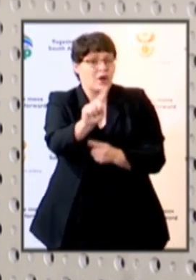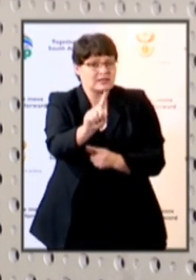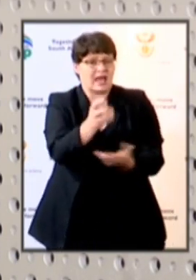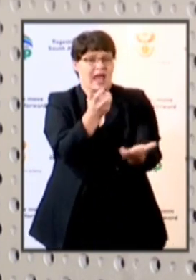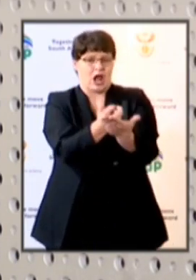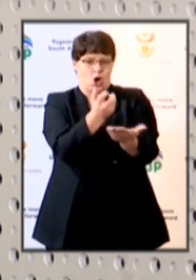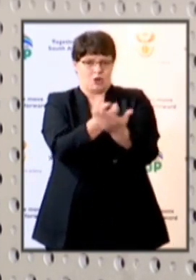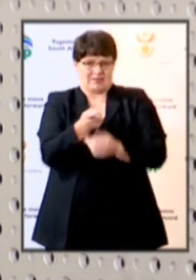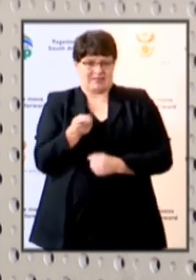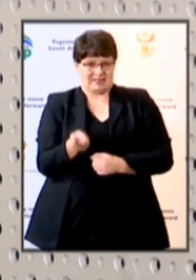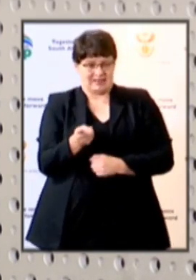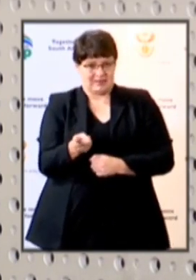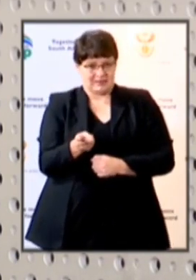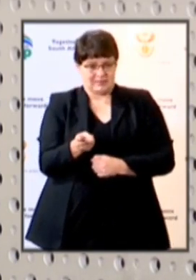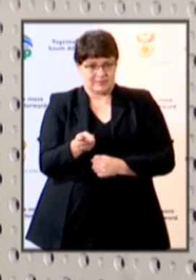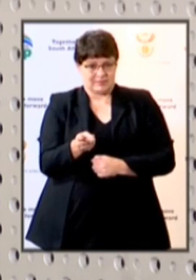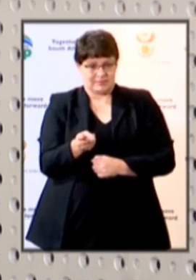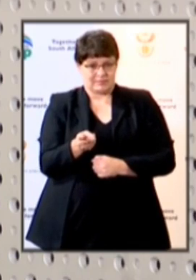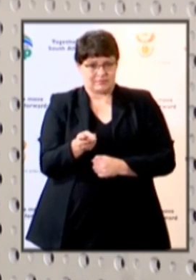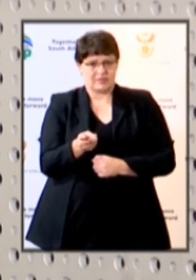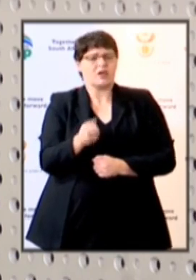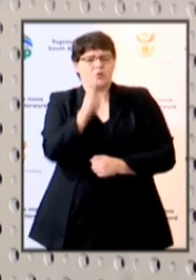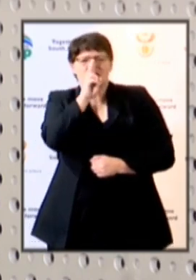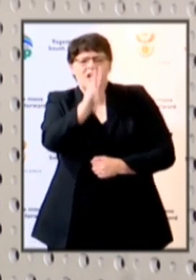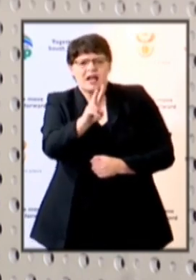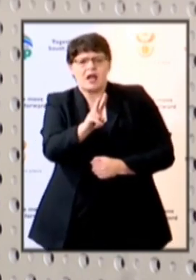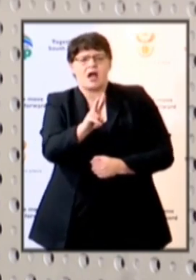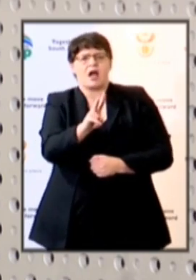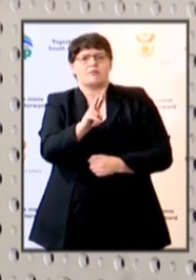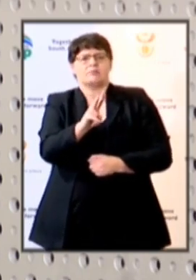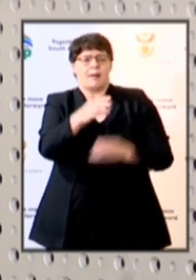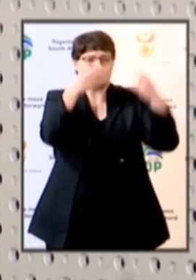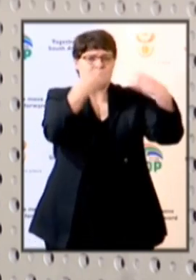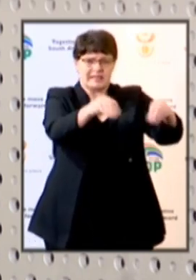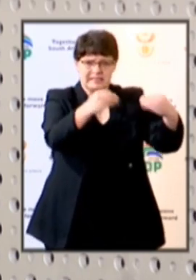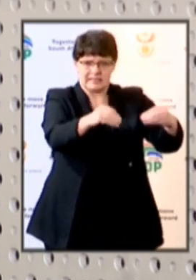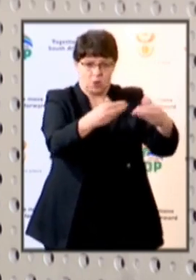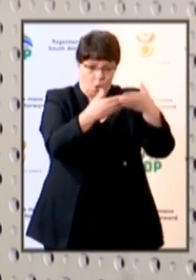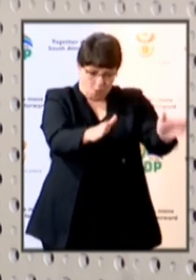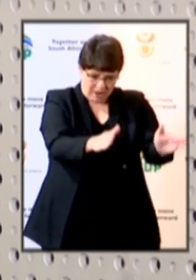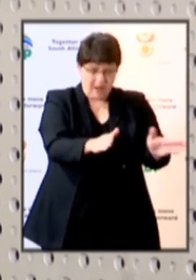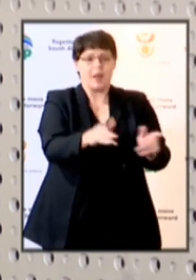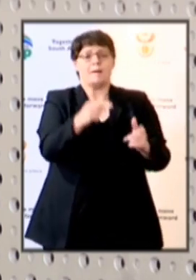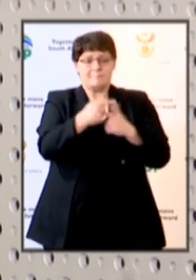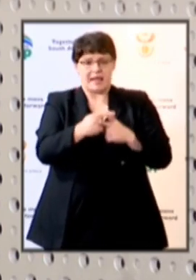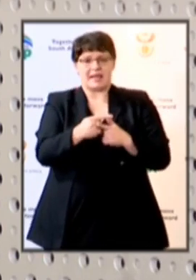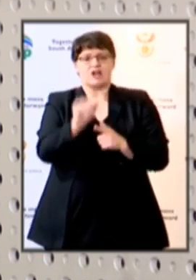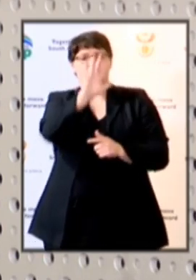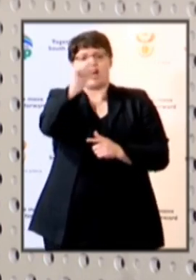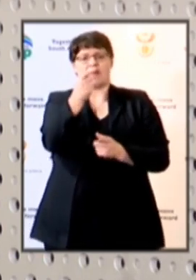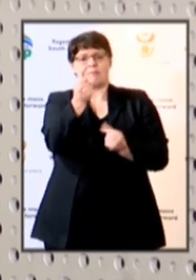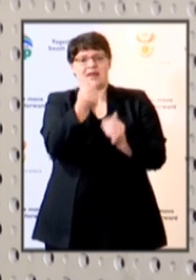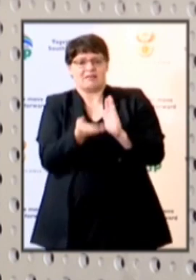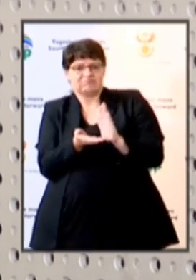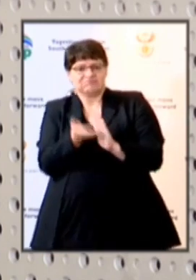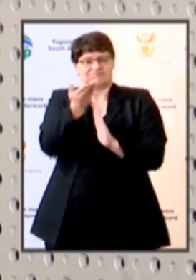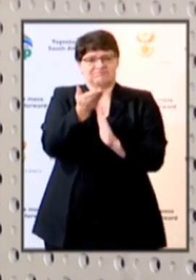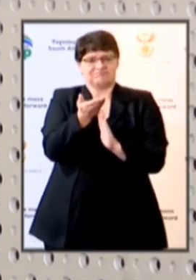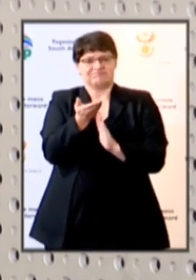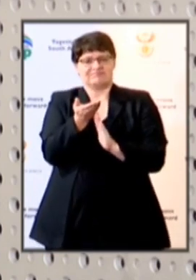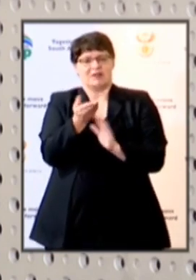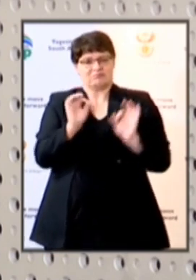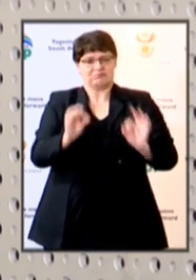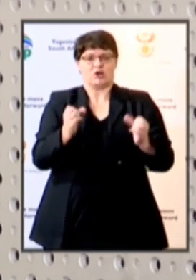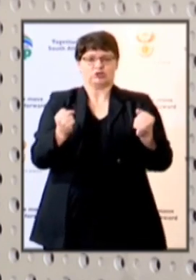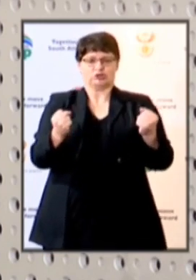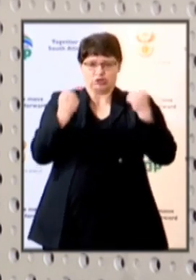the contribution to the GDP, the number of jobs, the multiplier effect of that sector